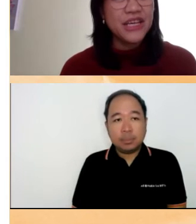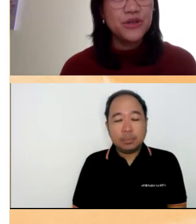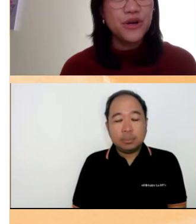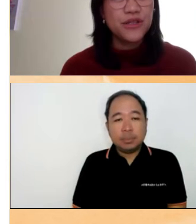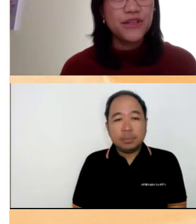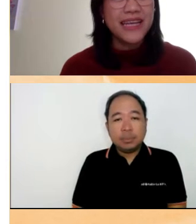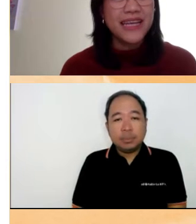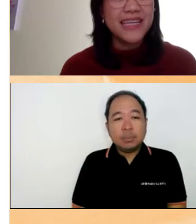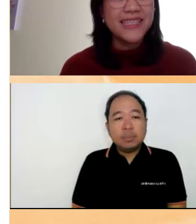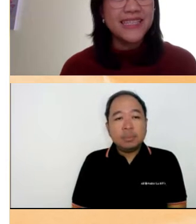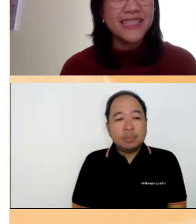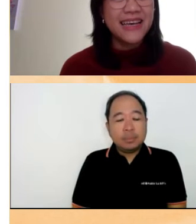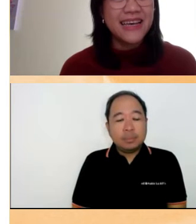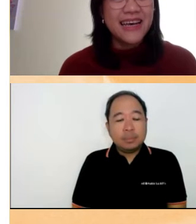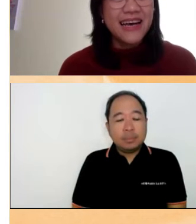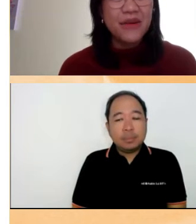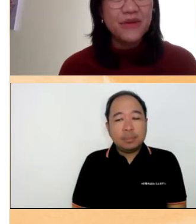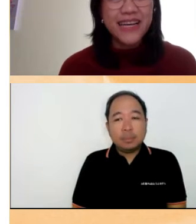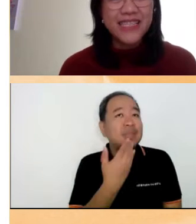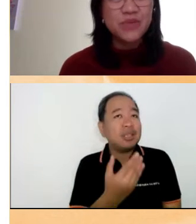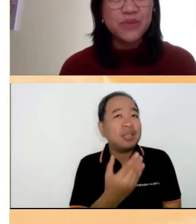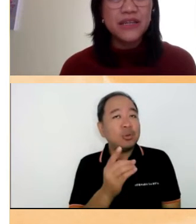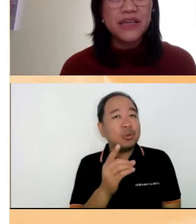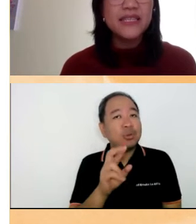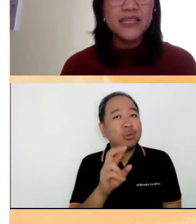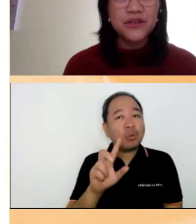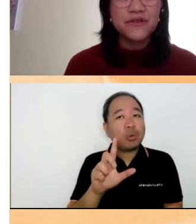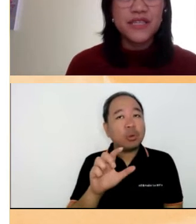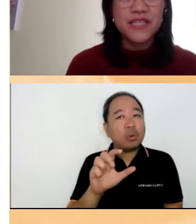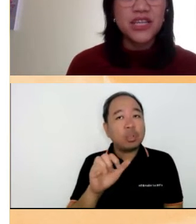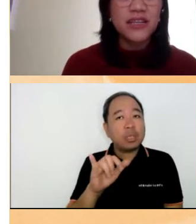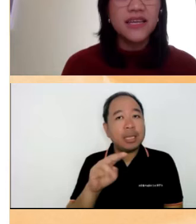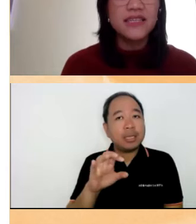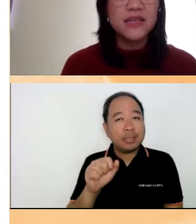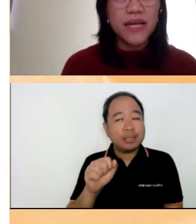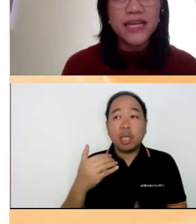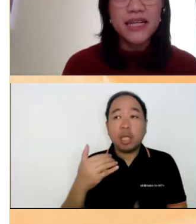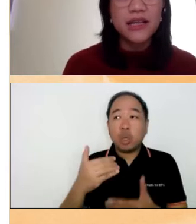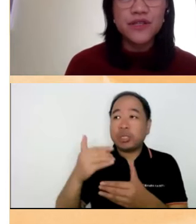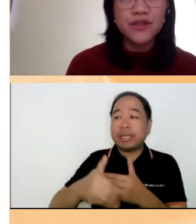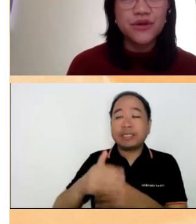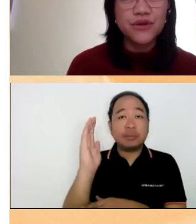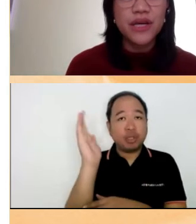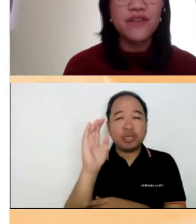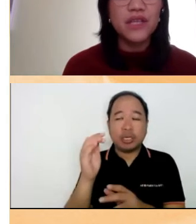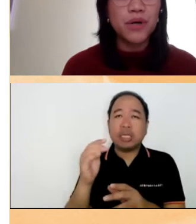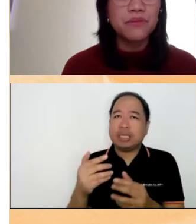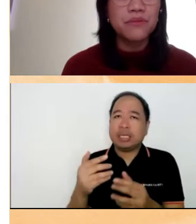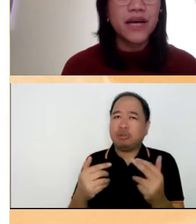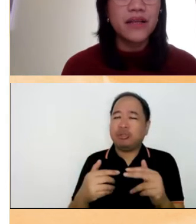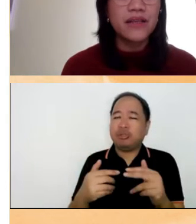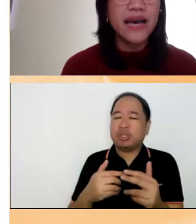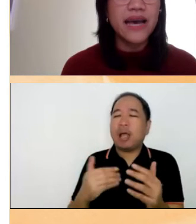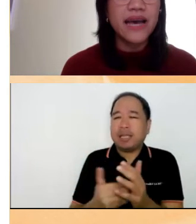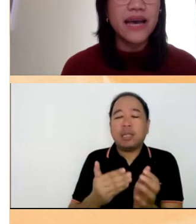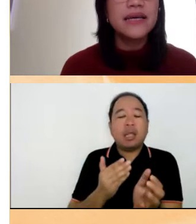Thank you, Dr. Lainez. Our next speaker is another physician. He is a Medical Officer 3 of the Department of